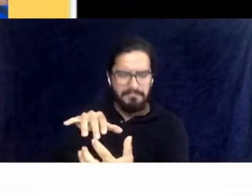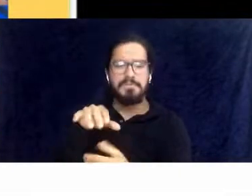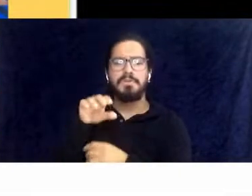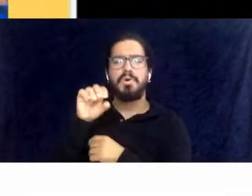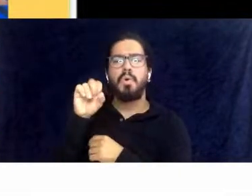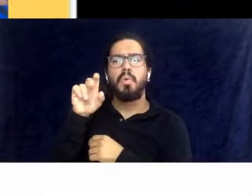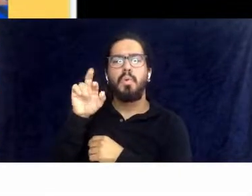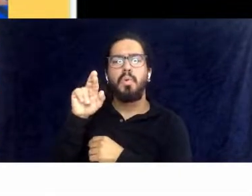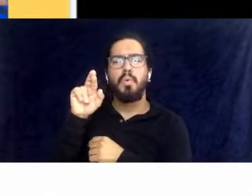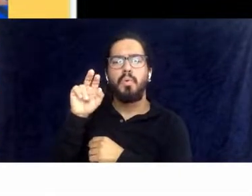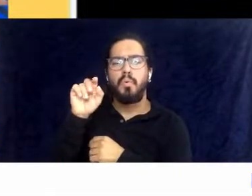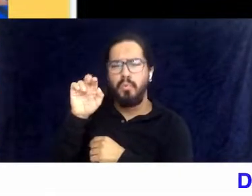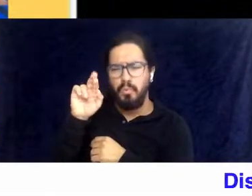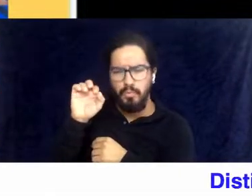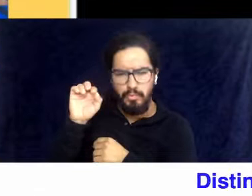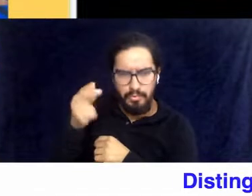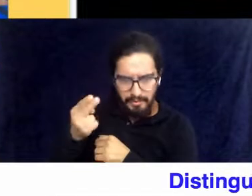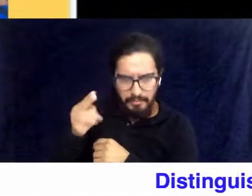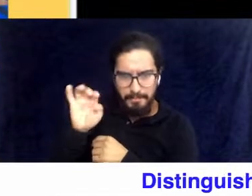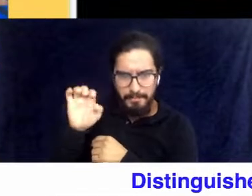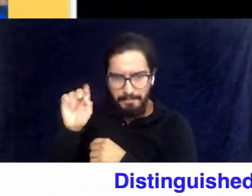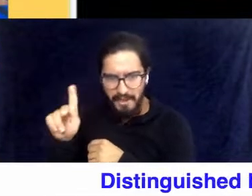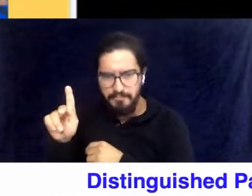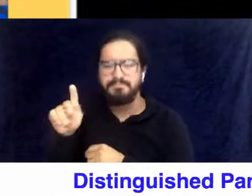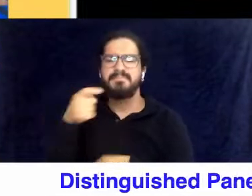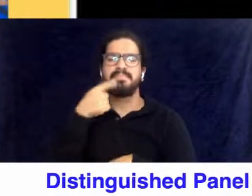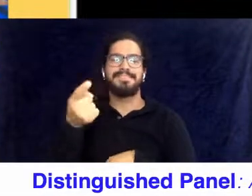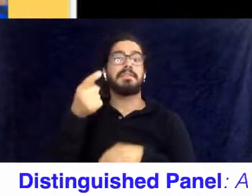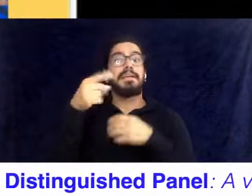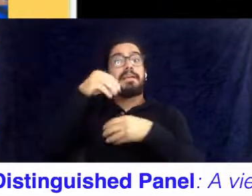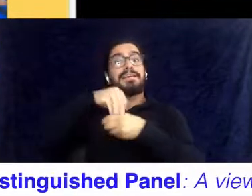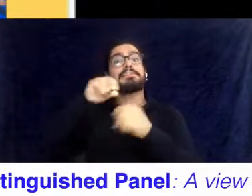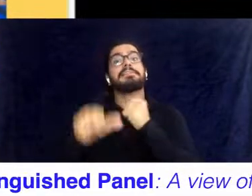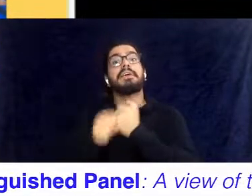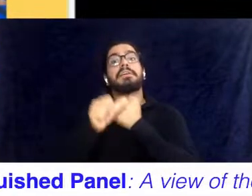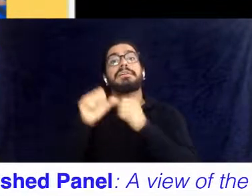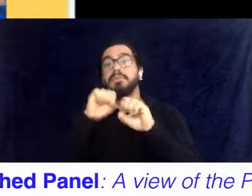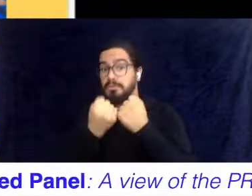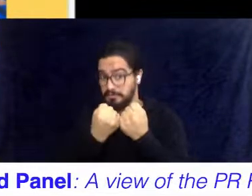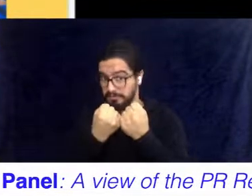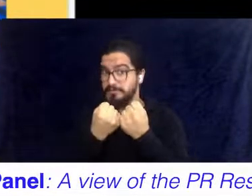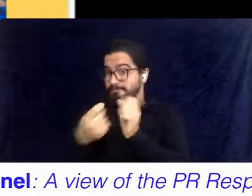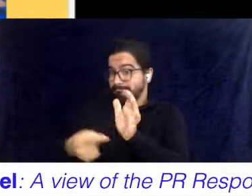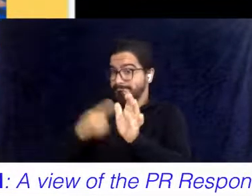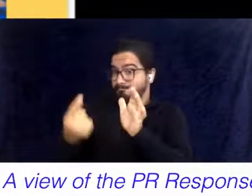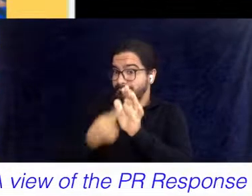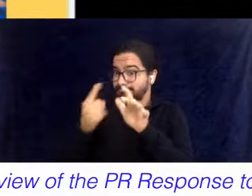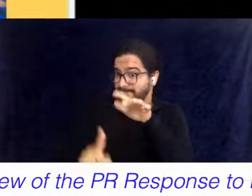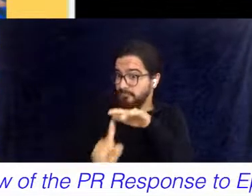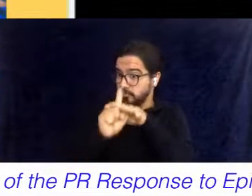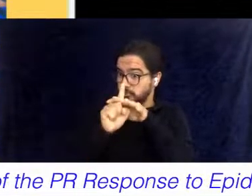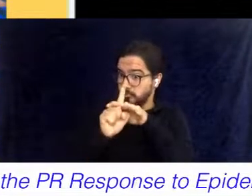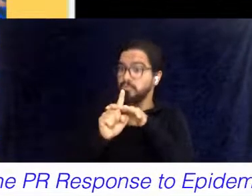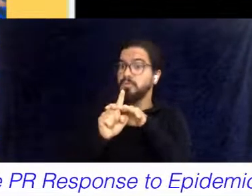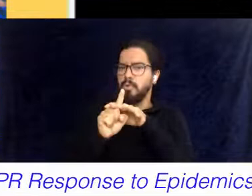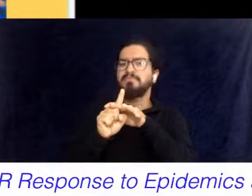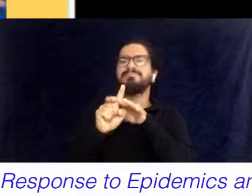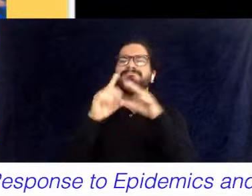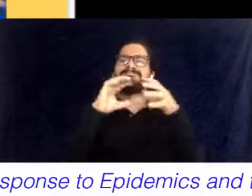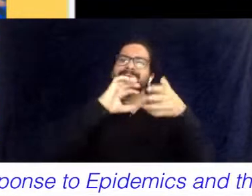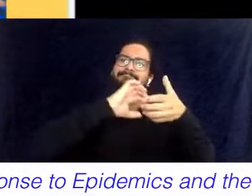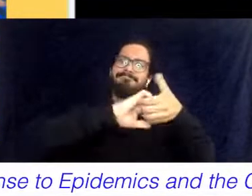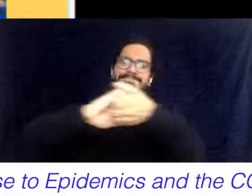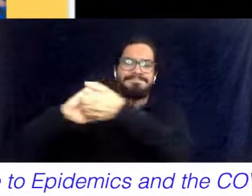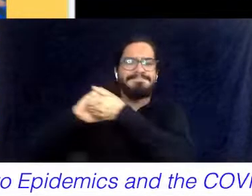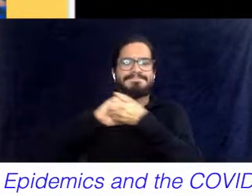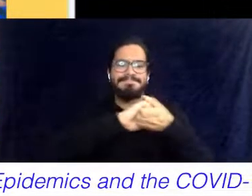to that is how in the risk society there emerges this idea of organized irresponsibility, where the government,